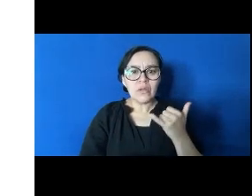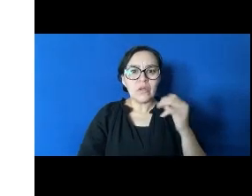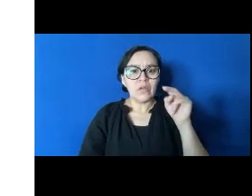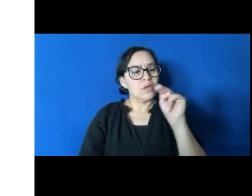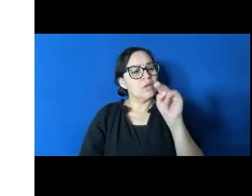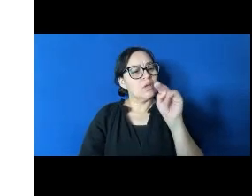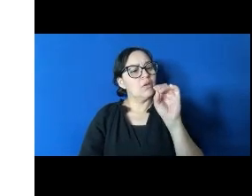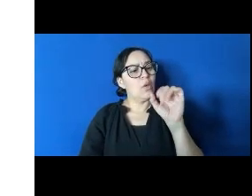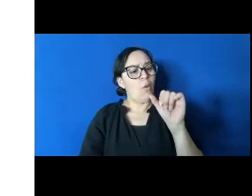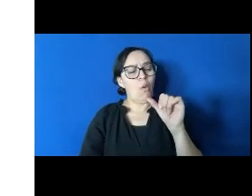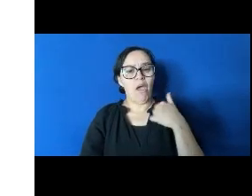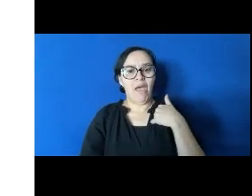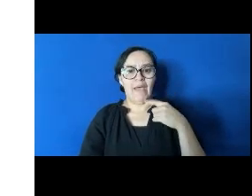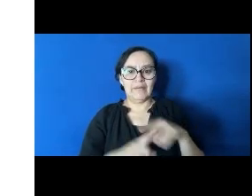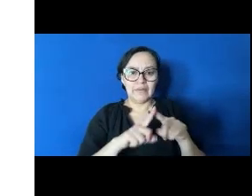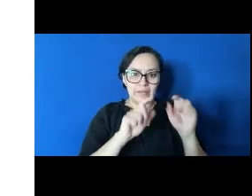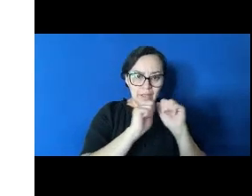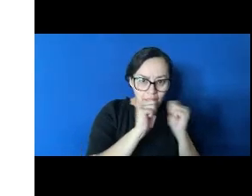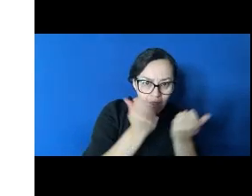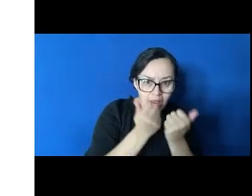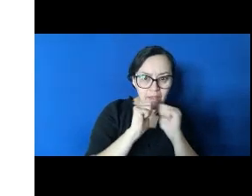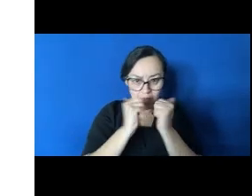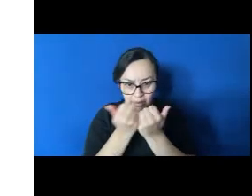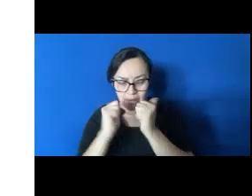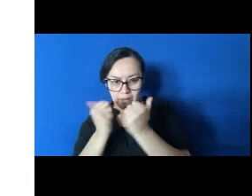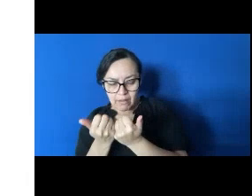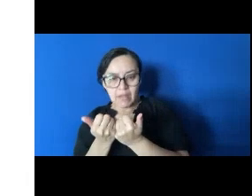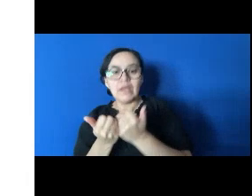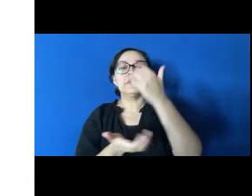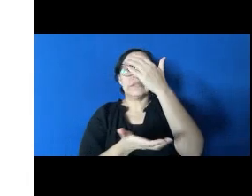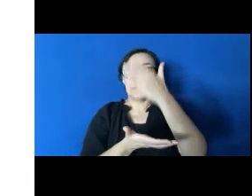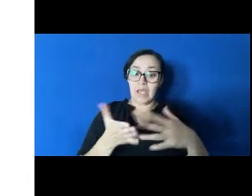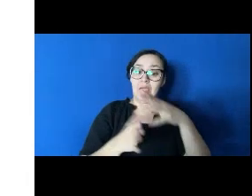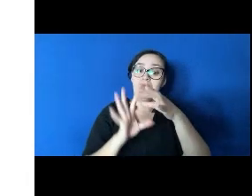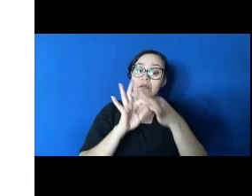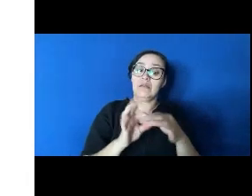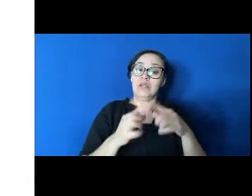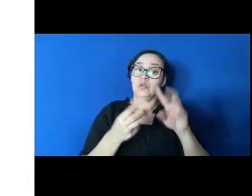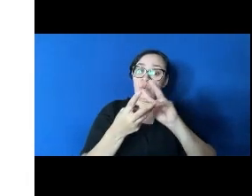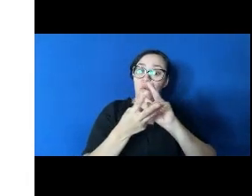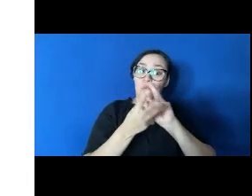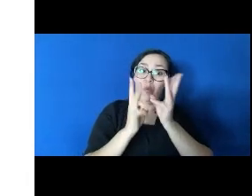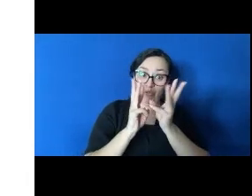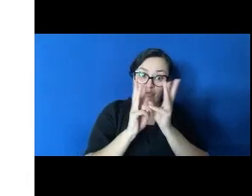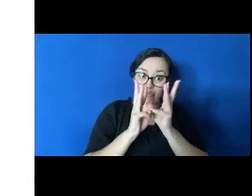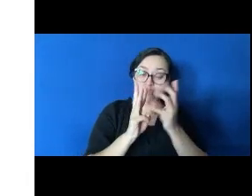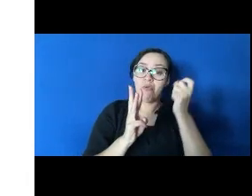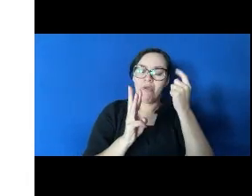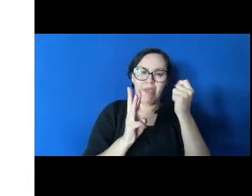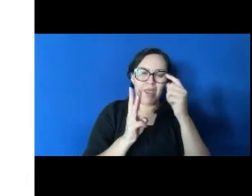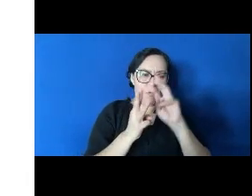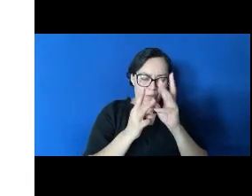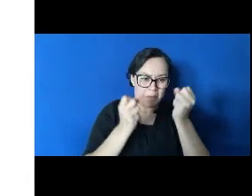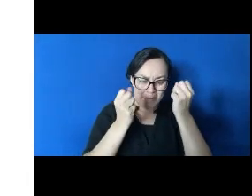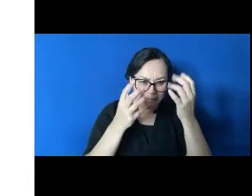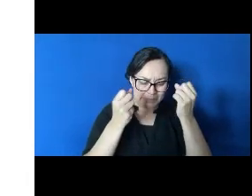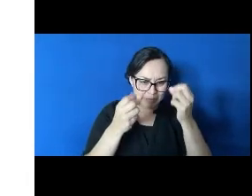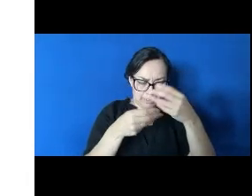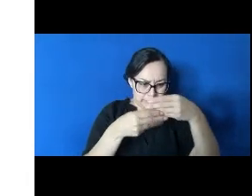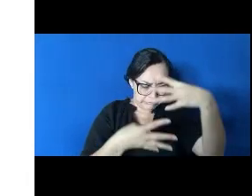in diferentes NOAA agencias, el Servicio Nacional de and the Meteorología different es una agencies, de ellas. the Hay agency, the muchos meteorological casos, agency, muchas there's aplicaciones, a muchas lot